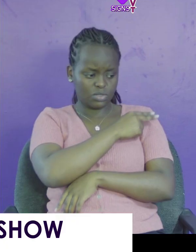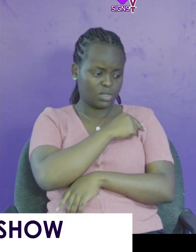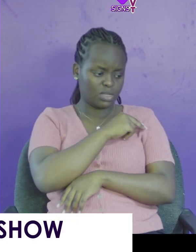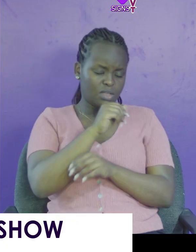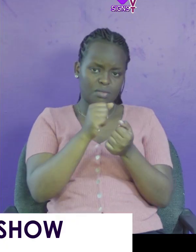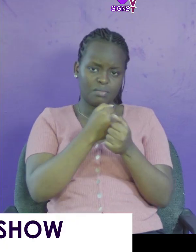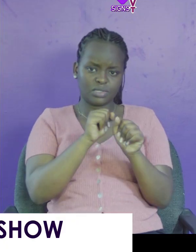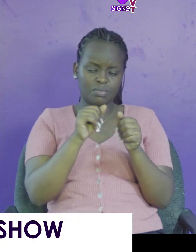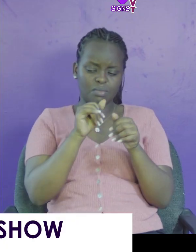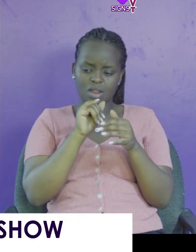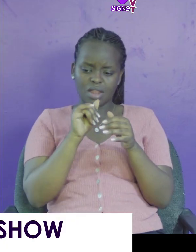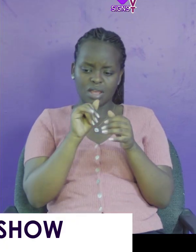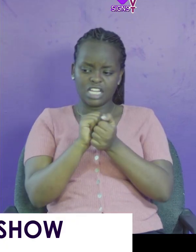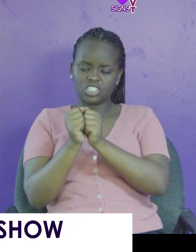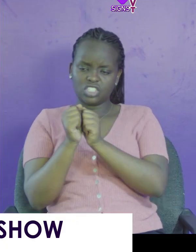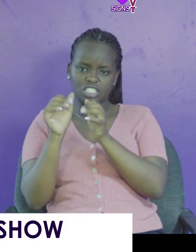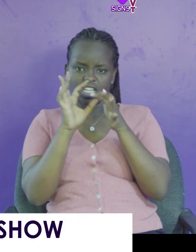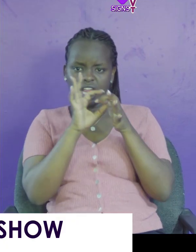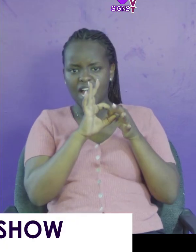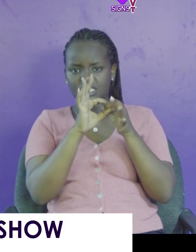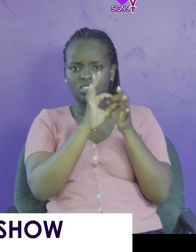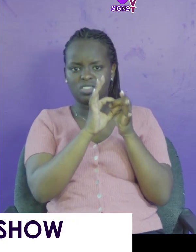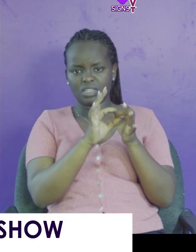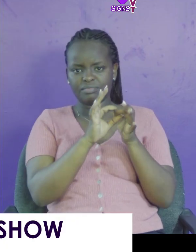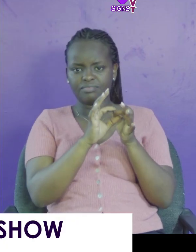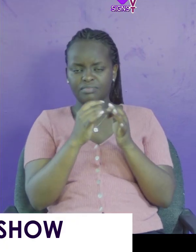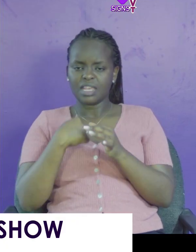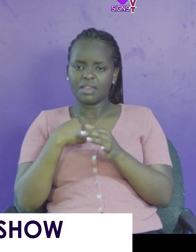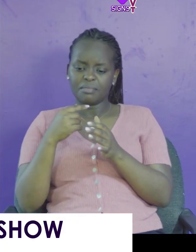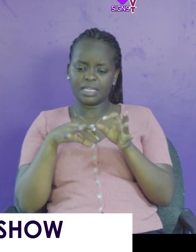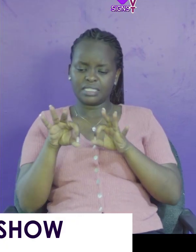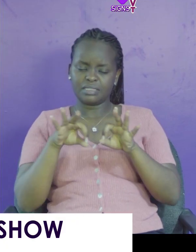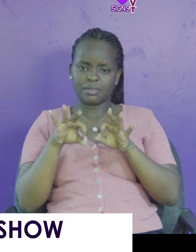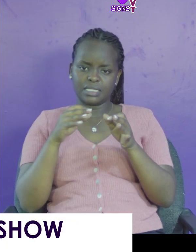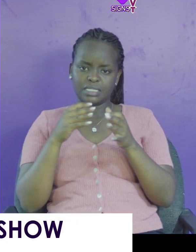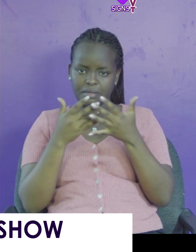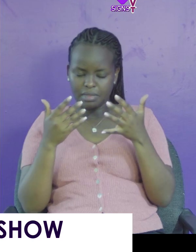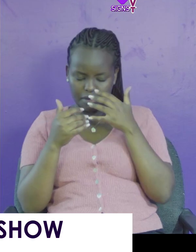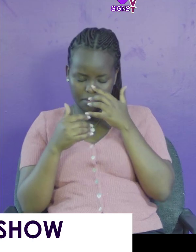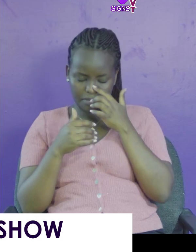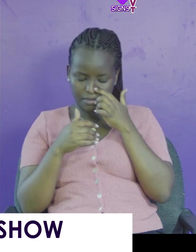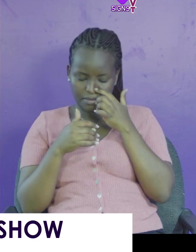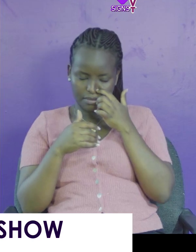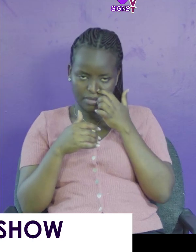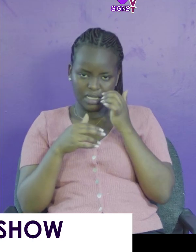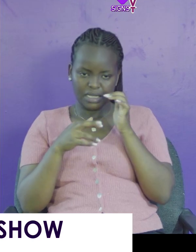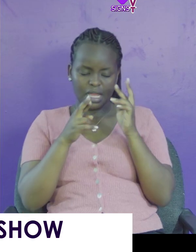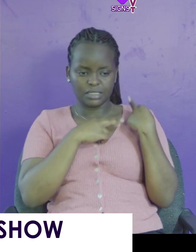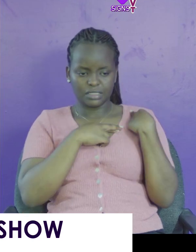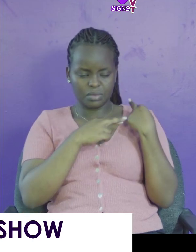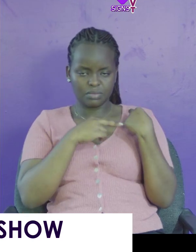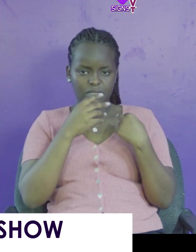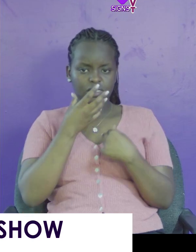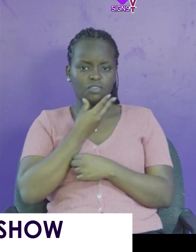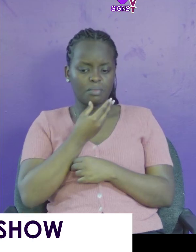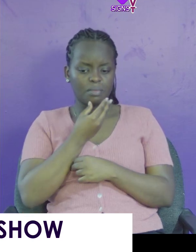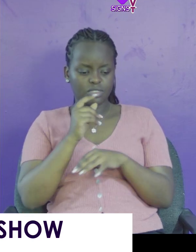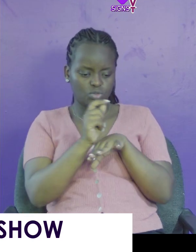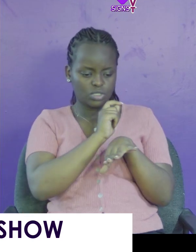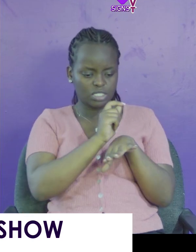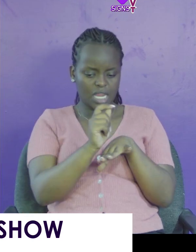affect culture. This is culture. And that describes something. Is it the role of a man to train the upcoming